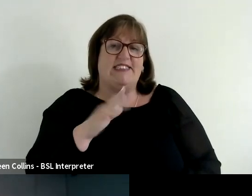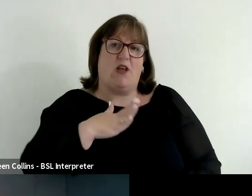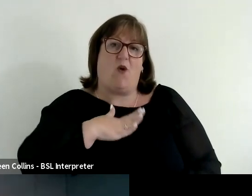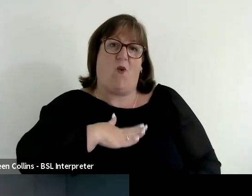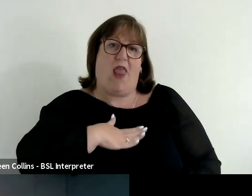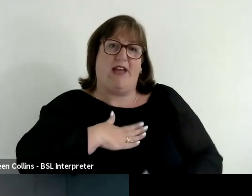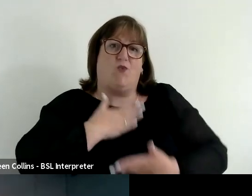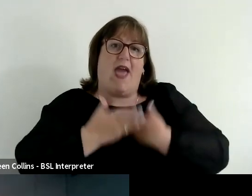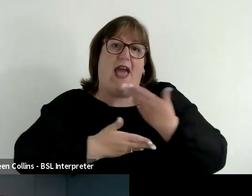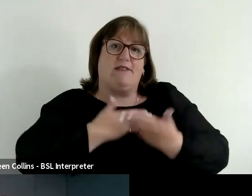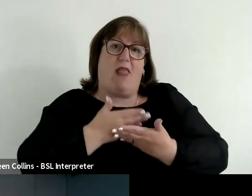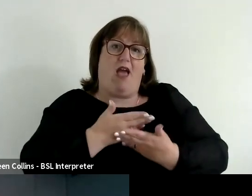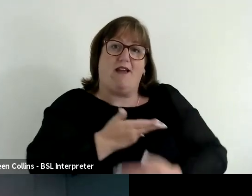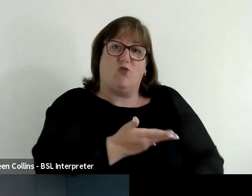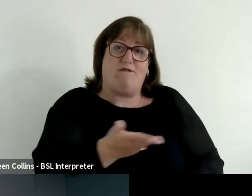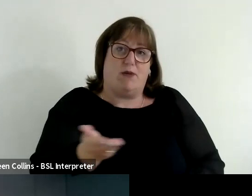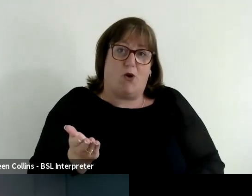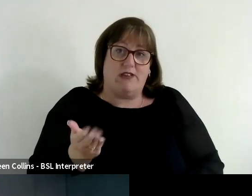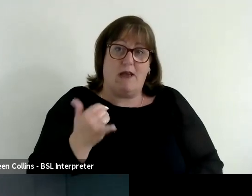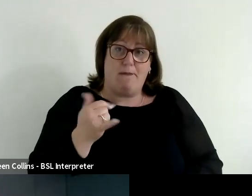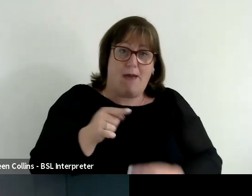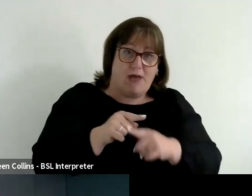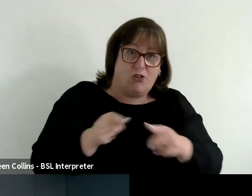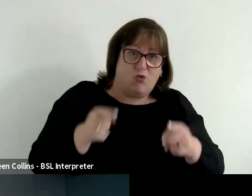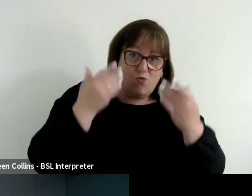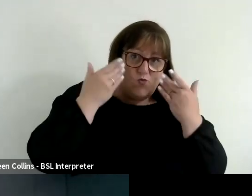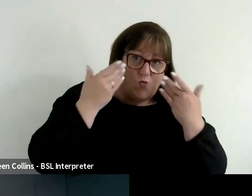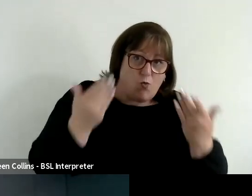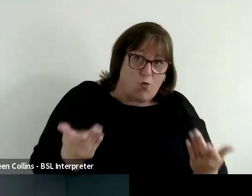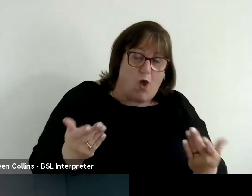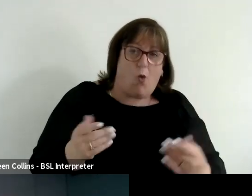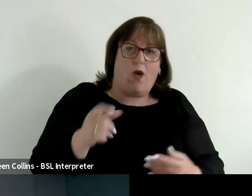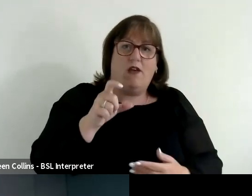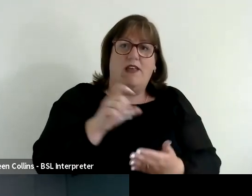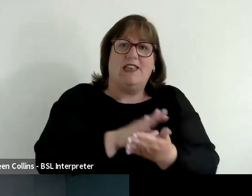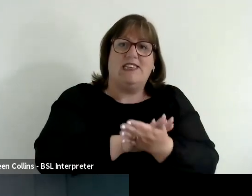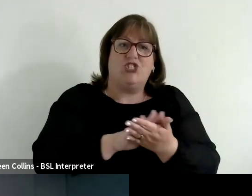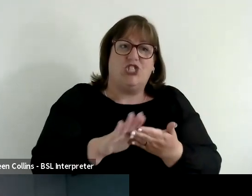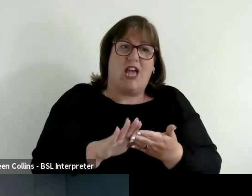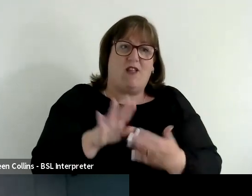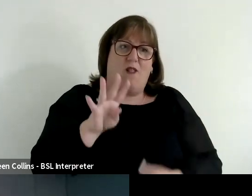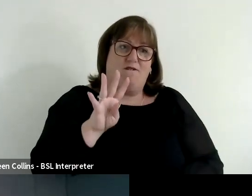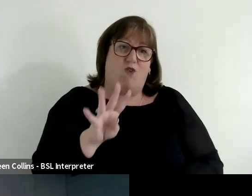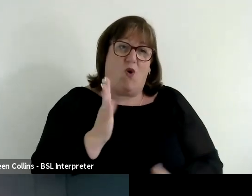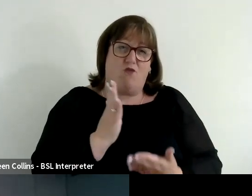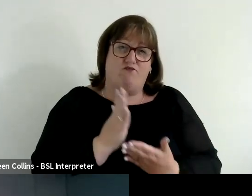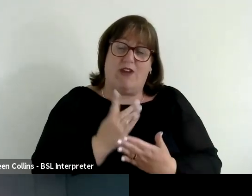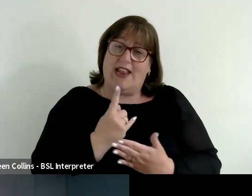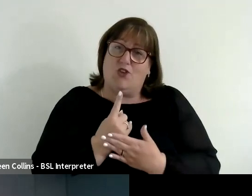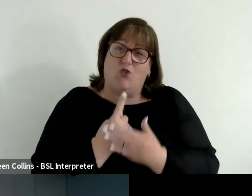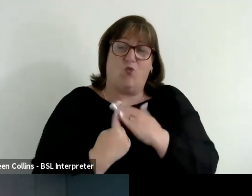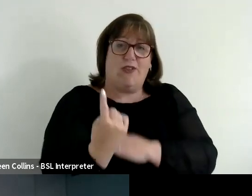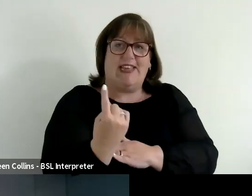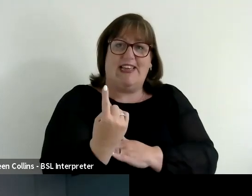everybody that's listening is, for those of you that might not know, is Channel 4 is actually really unique in lots of ways, but